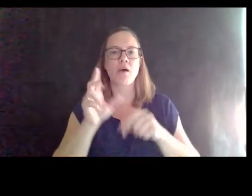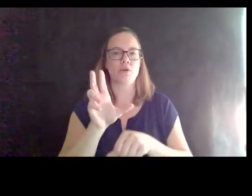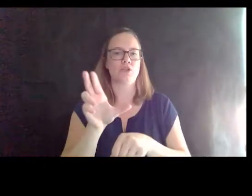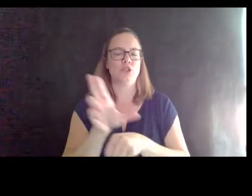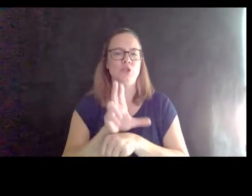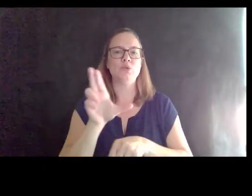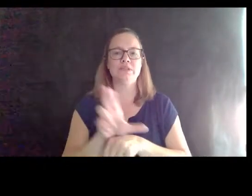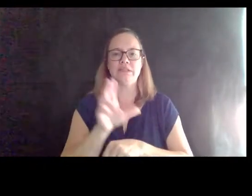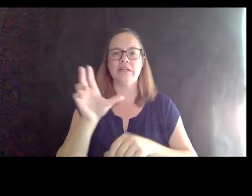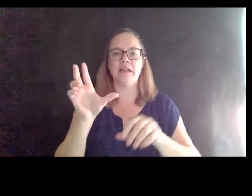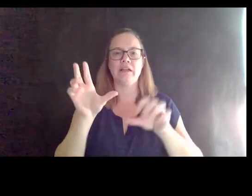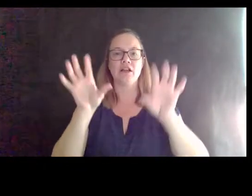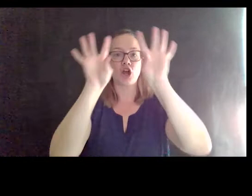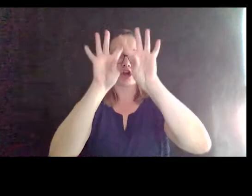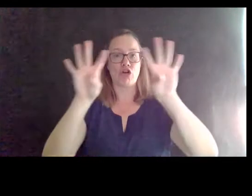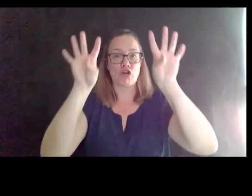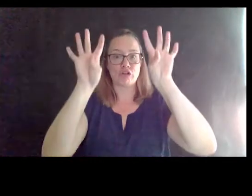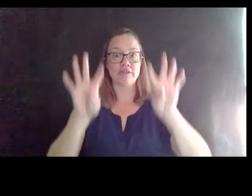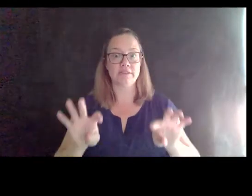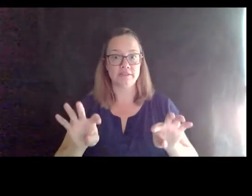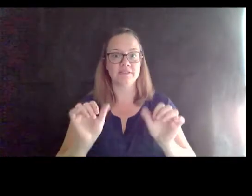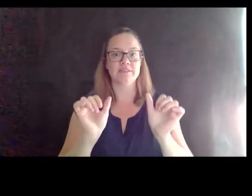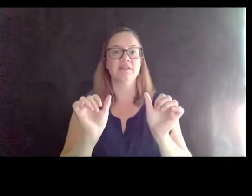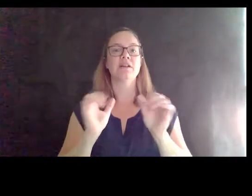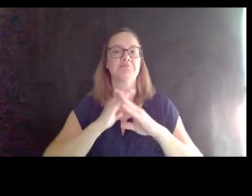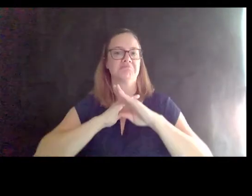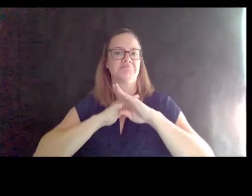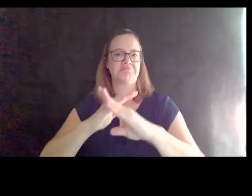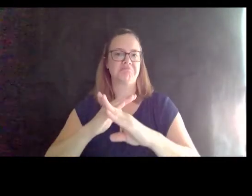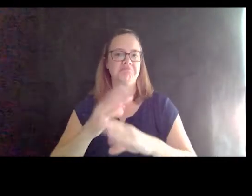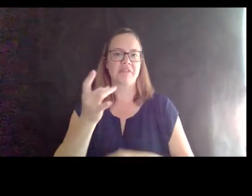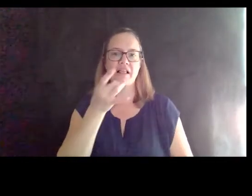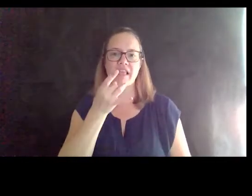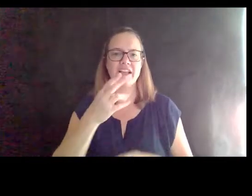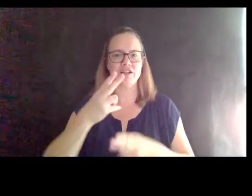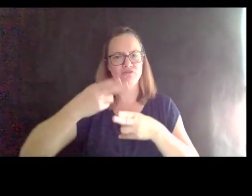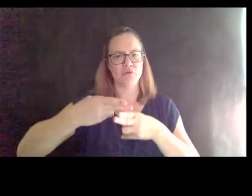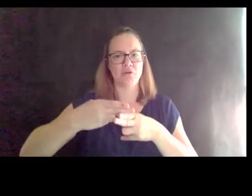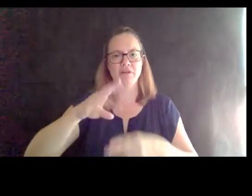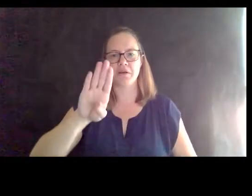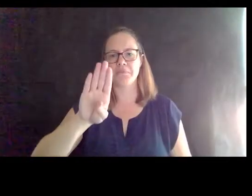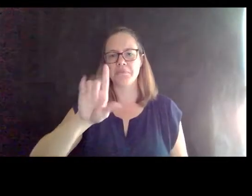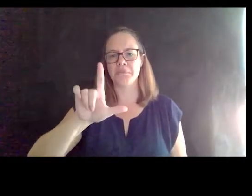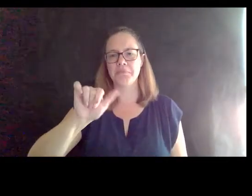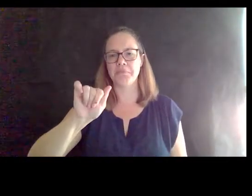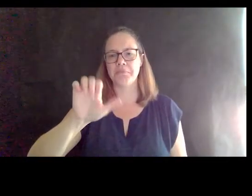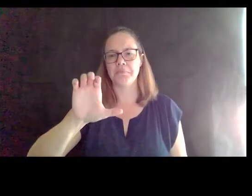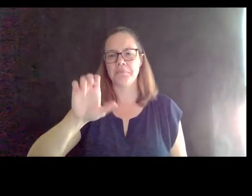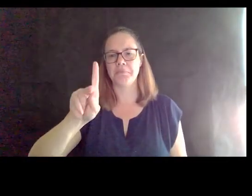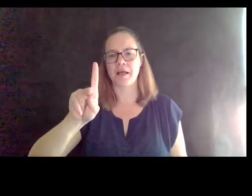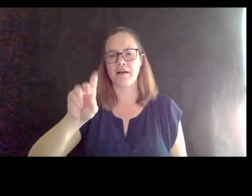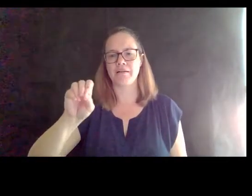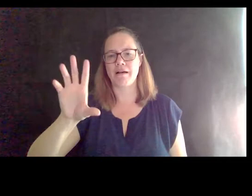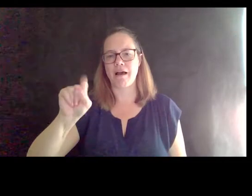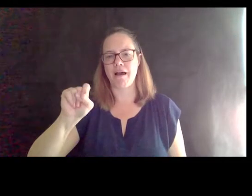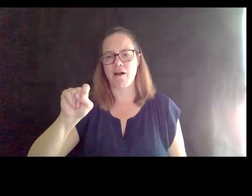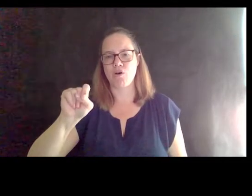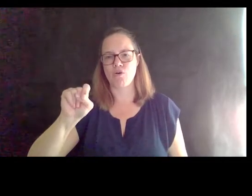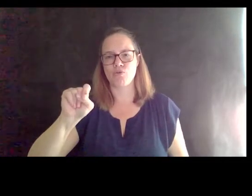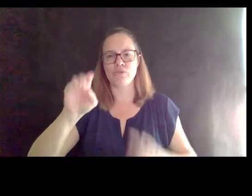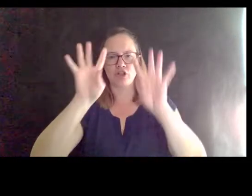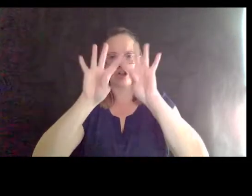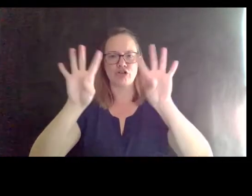curtains. These are certain curtains that have an extra layer that really filters out the light. If maybe your